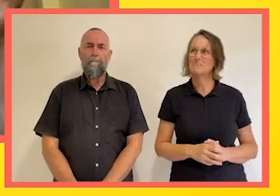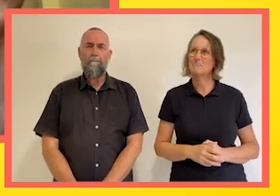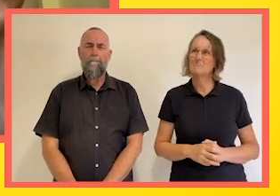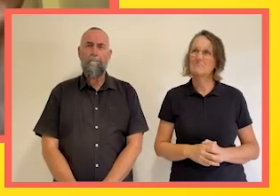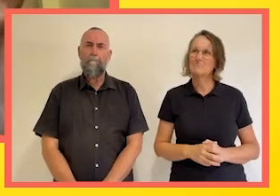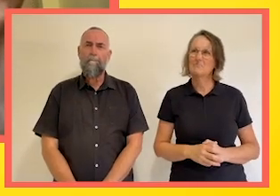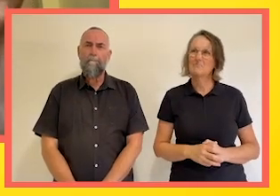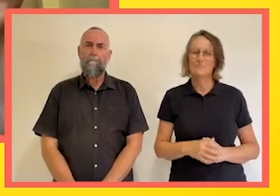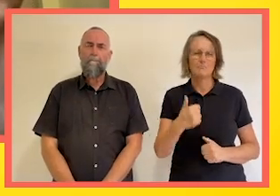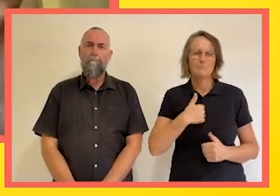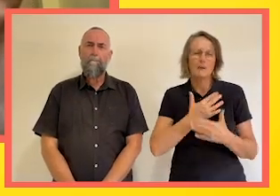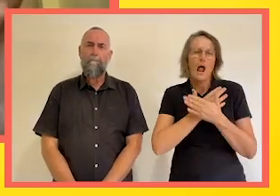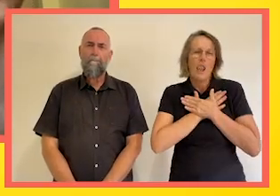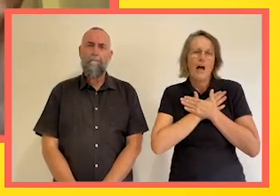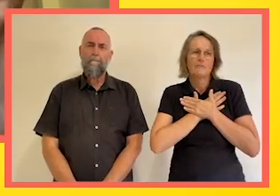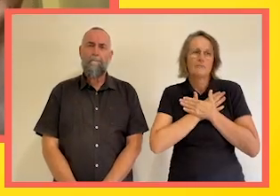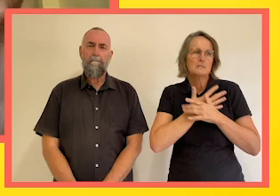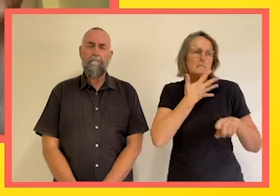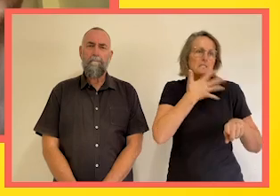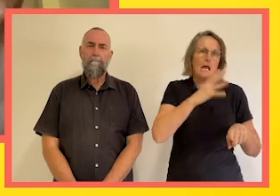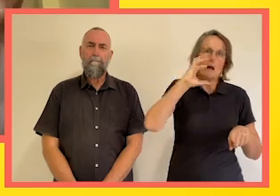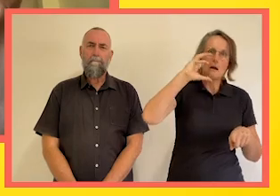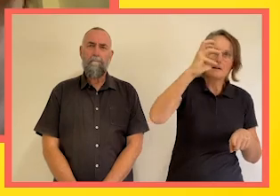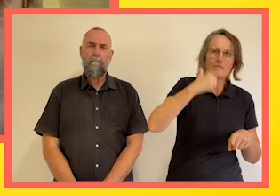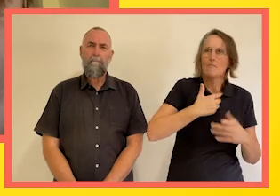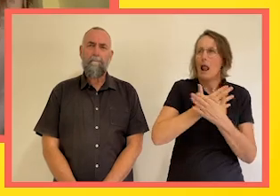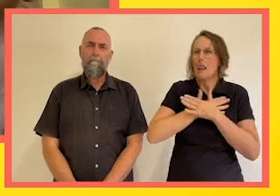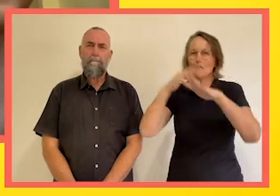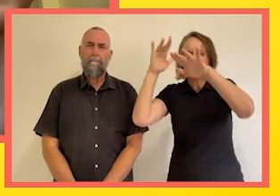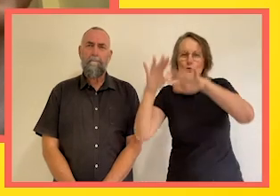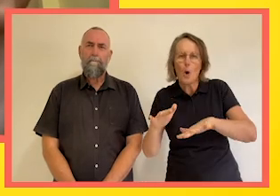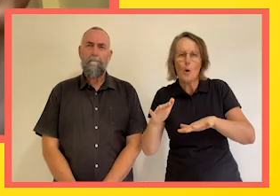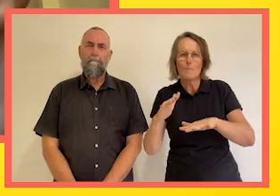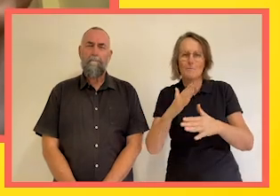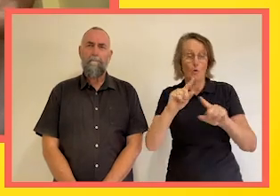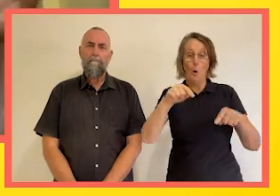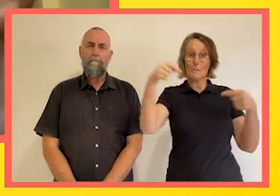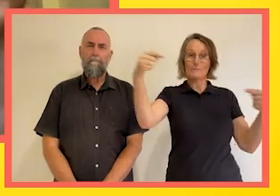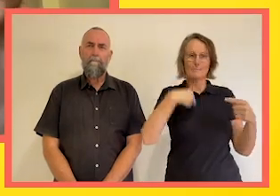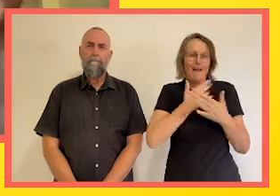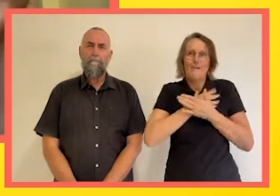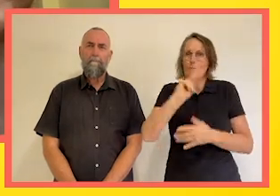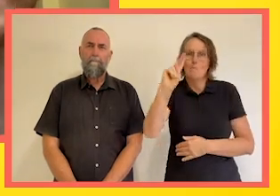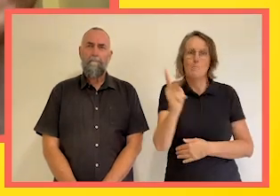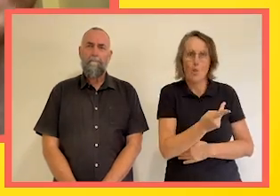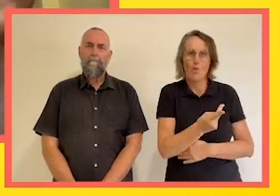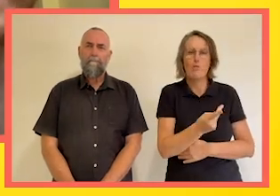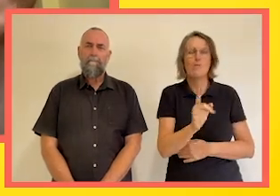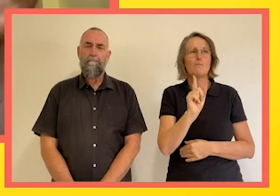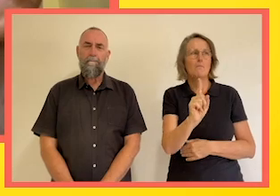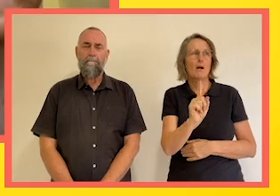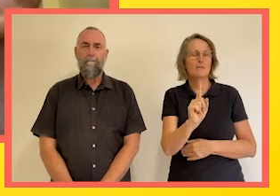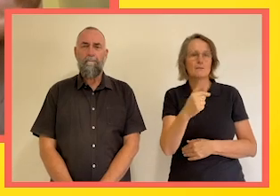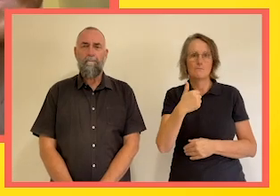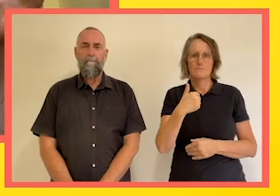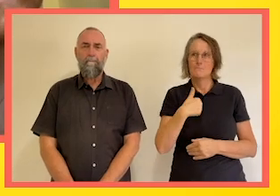guess I absolutely love both of those two different worlds. They're so opposite, but